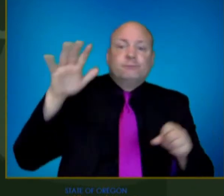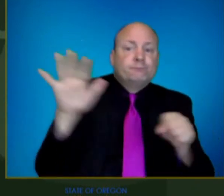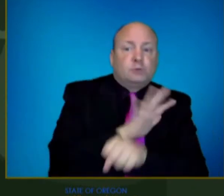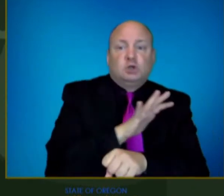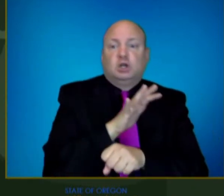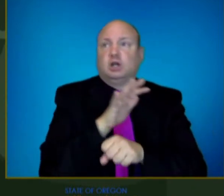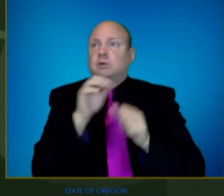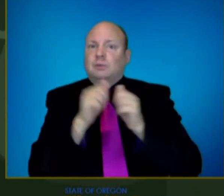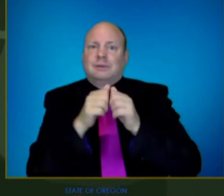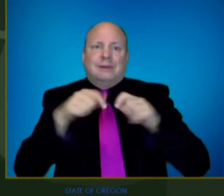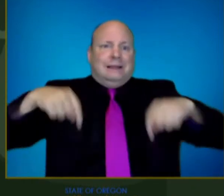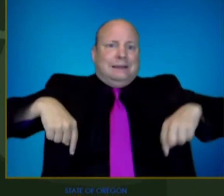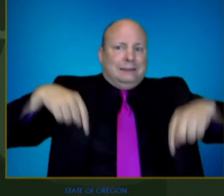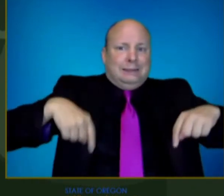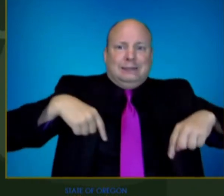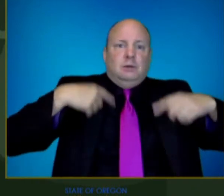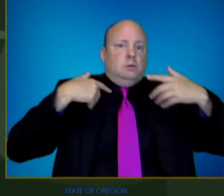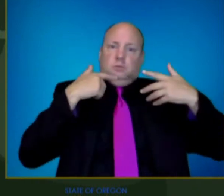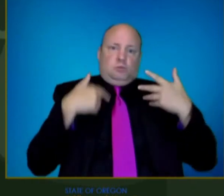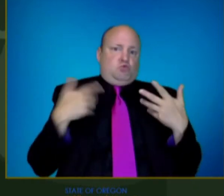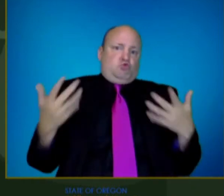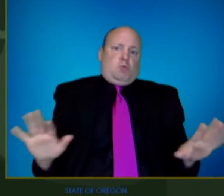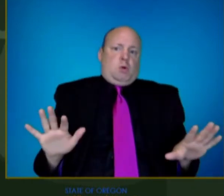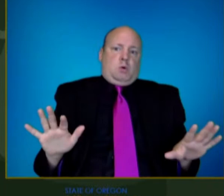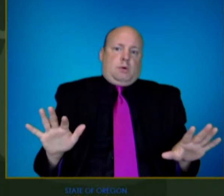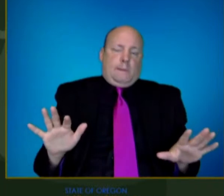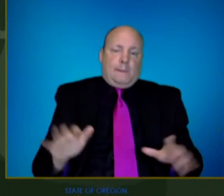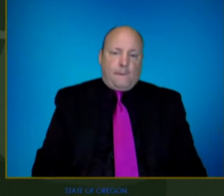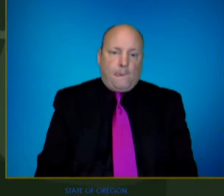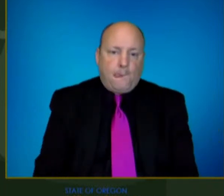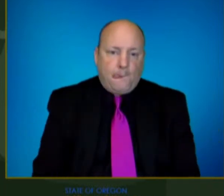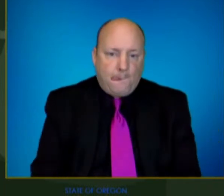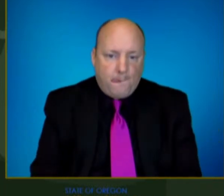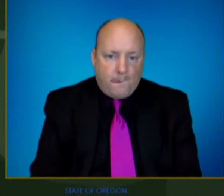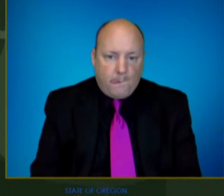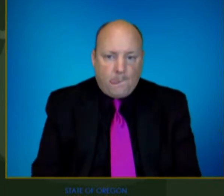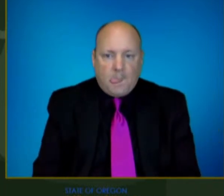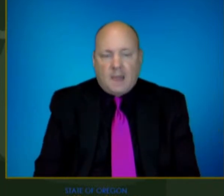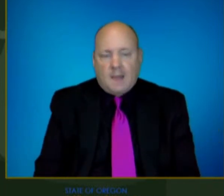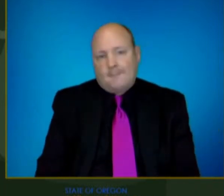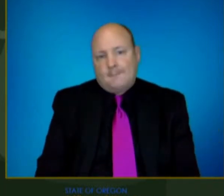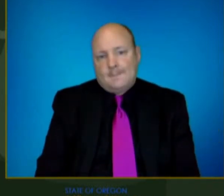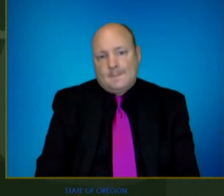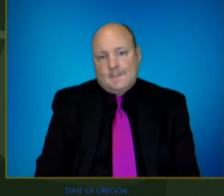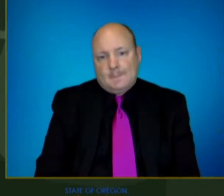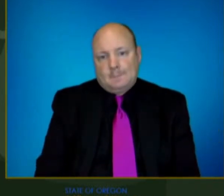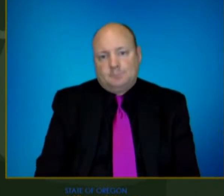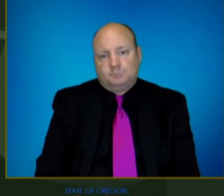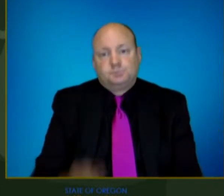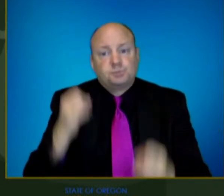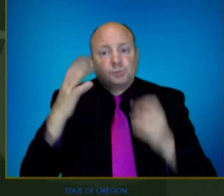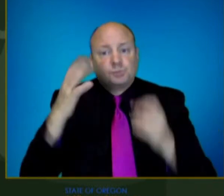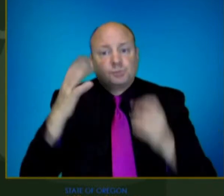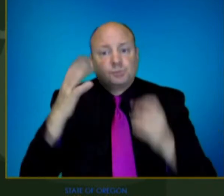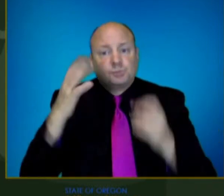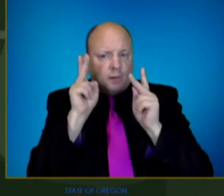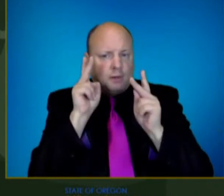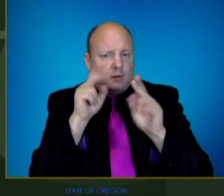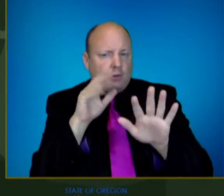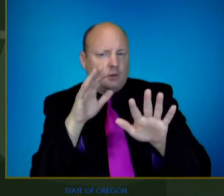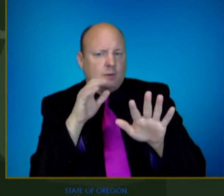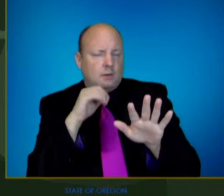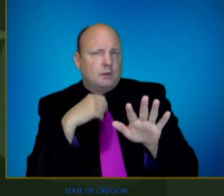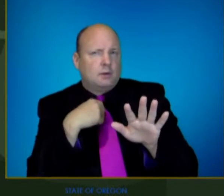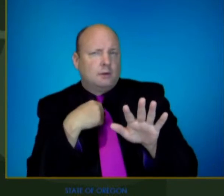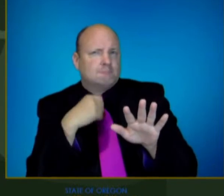Second part of my question, just if you could elaborate, please, because I think a lot of people are not quite understanding this. You're thinking about